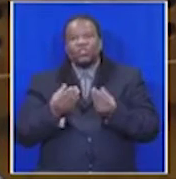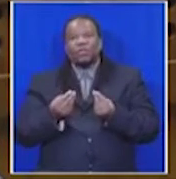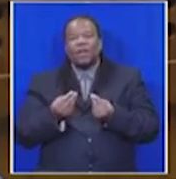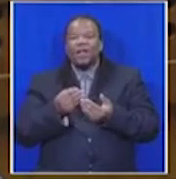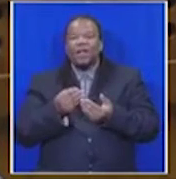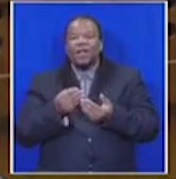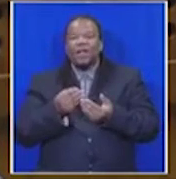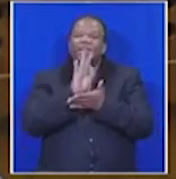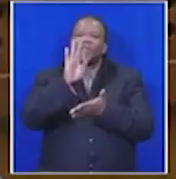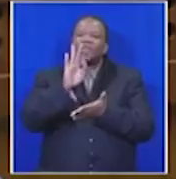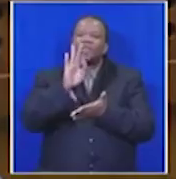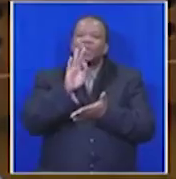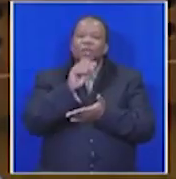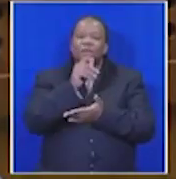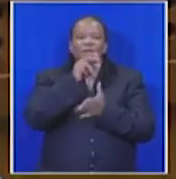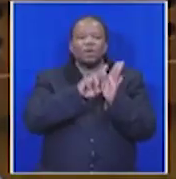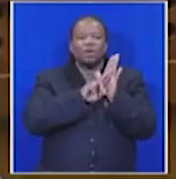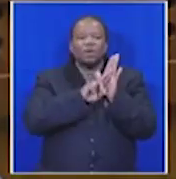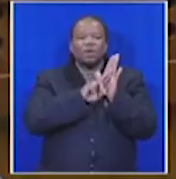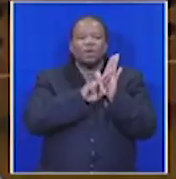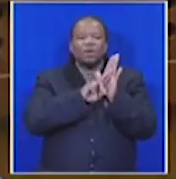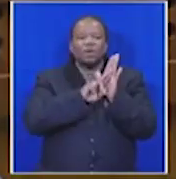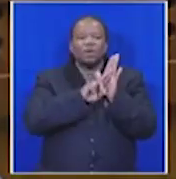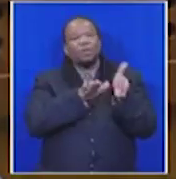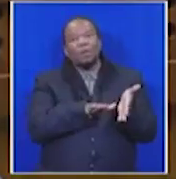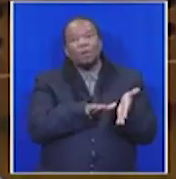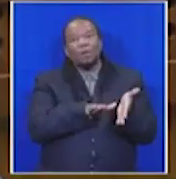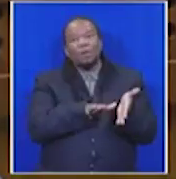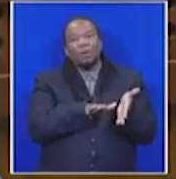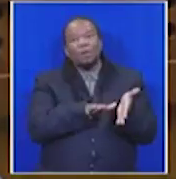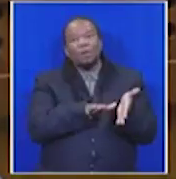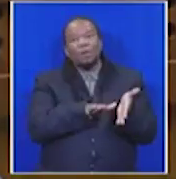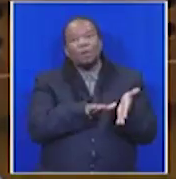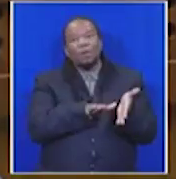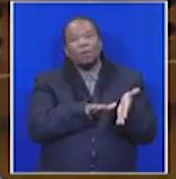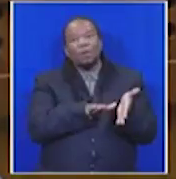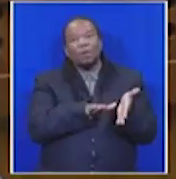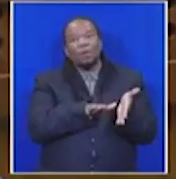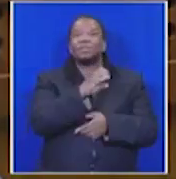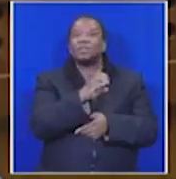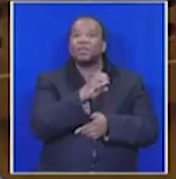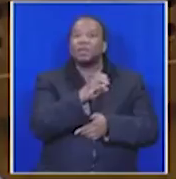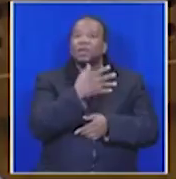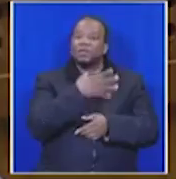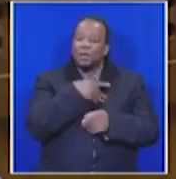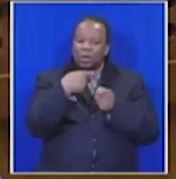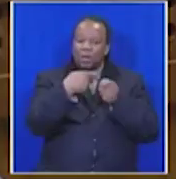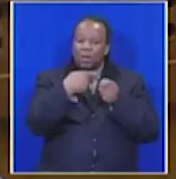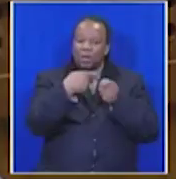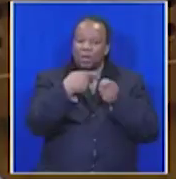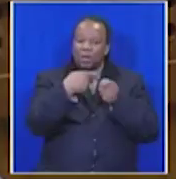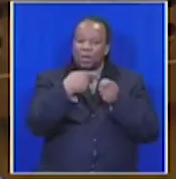their lives in the run-up to these elections, with the majority of those being ANC candidates on the wrong side of factional battles within that